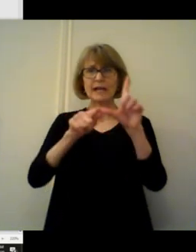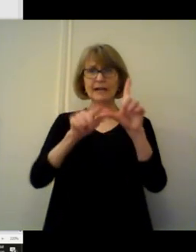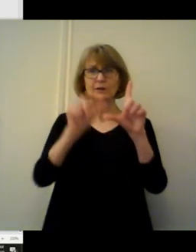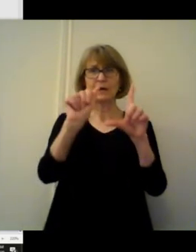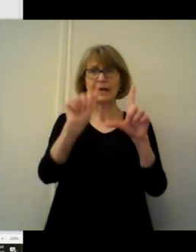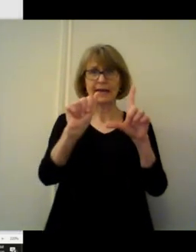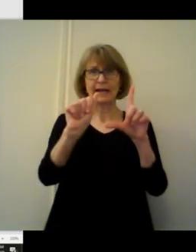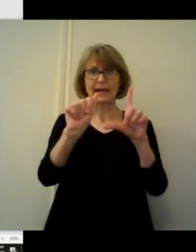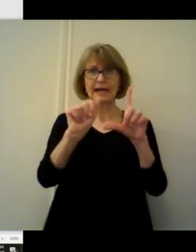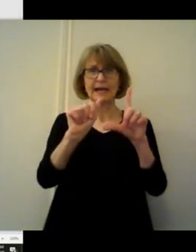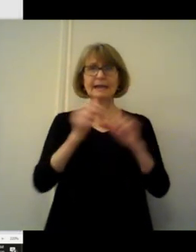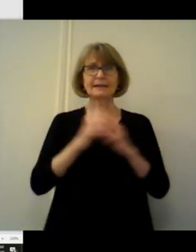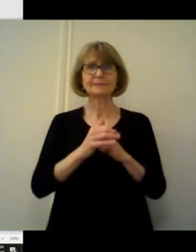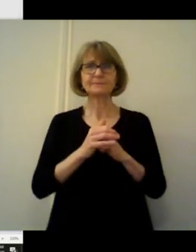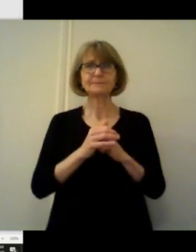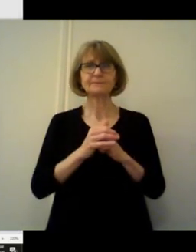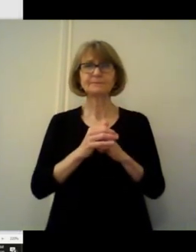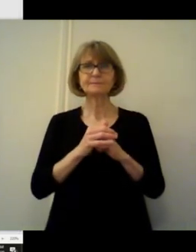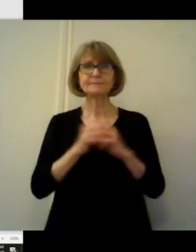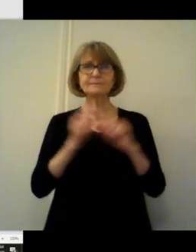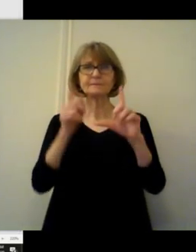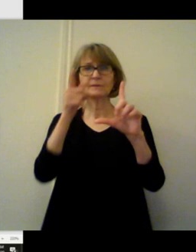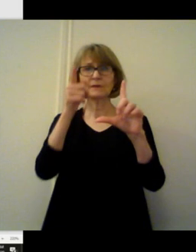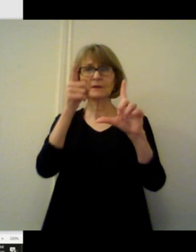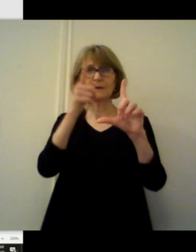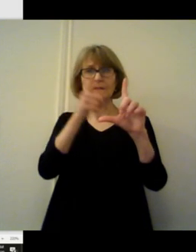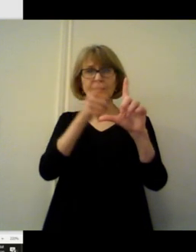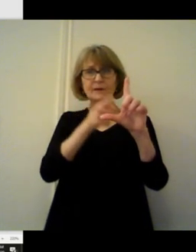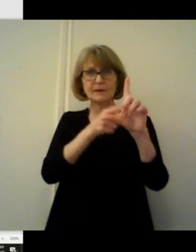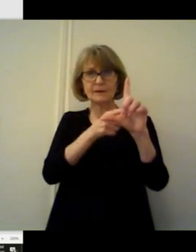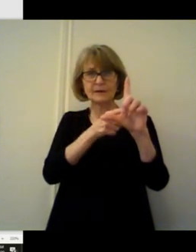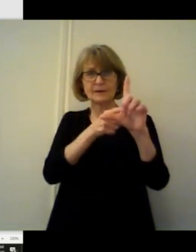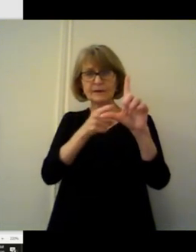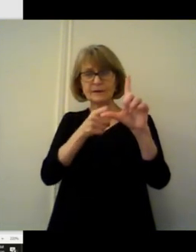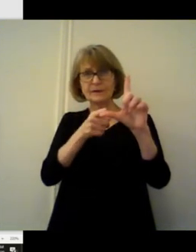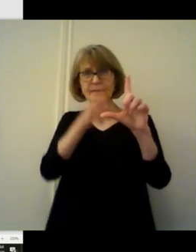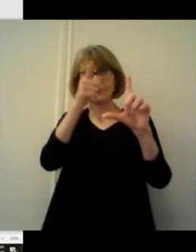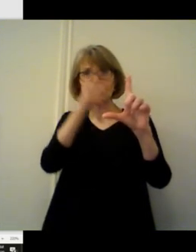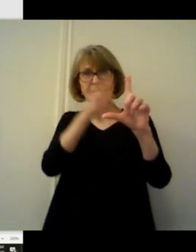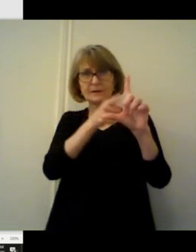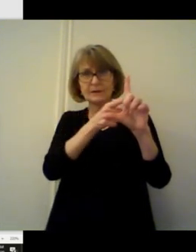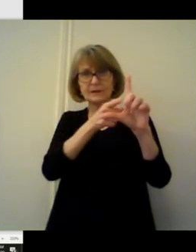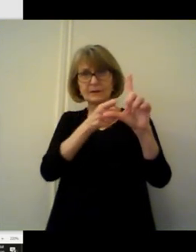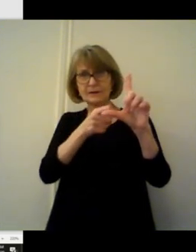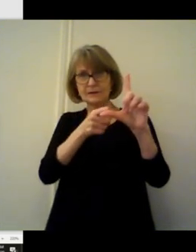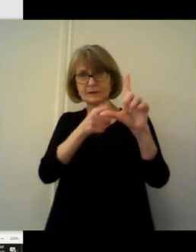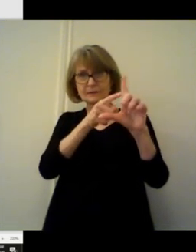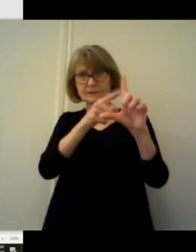A starts right here and it goes from here to here. So when it wants the measure of angle A, it